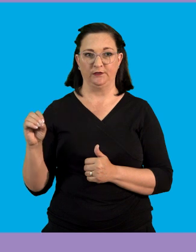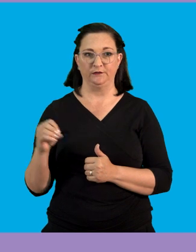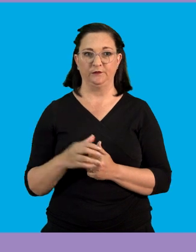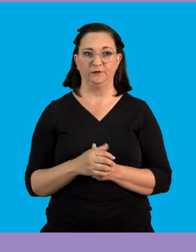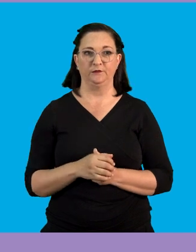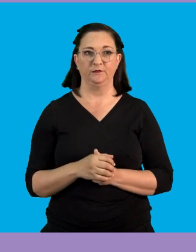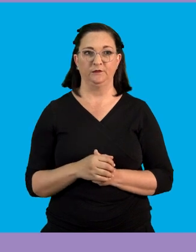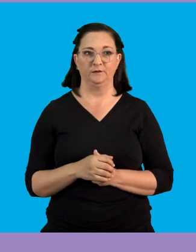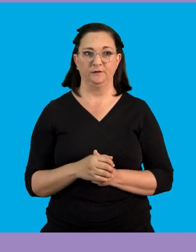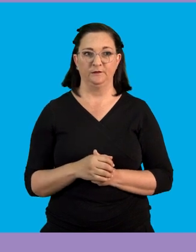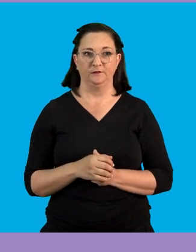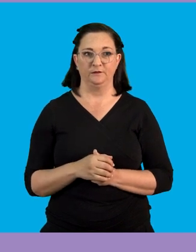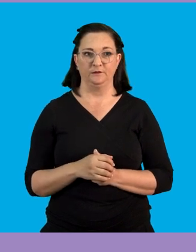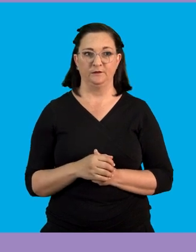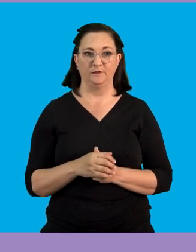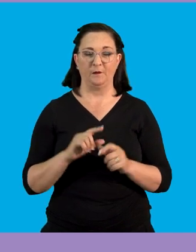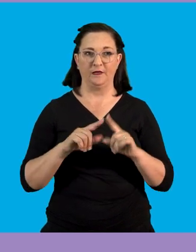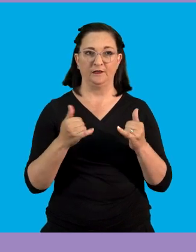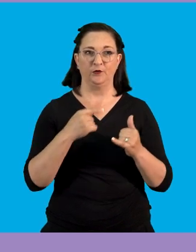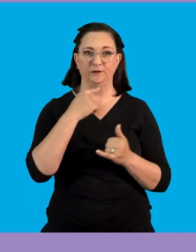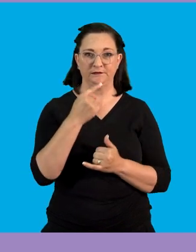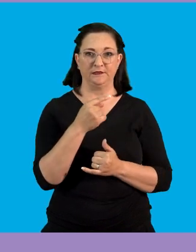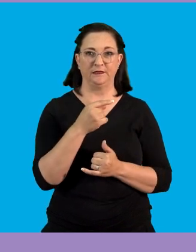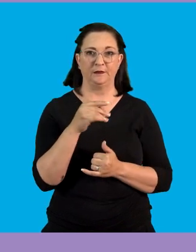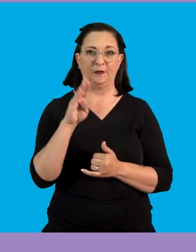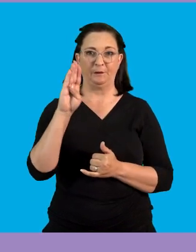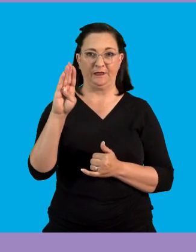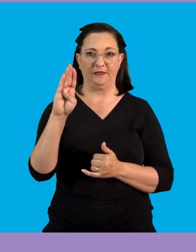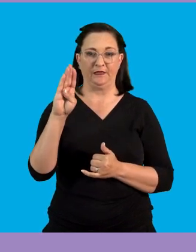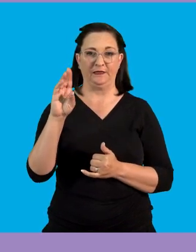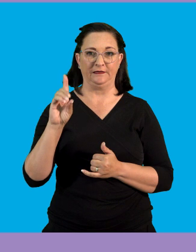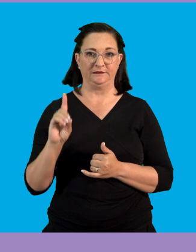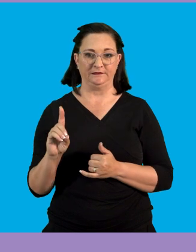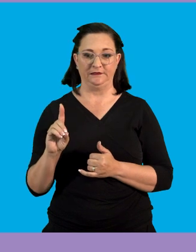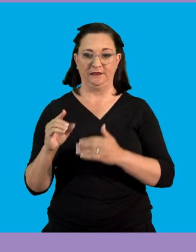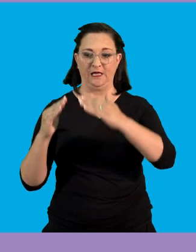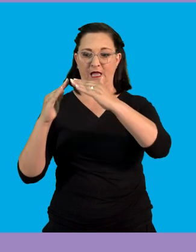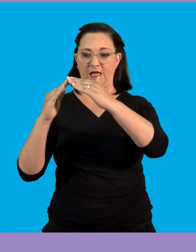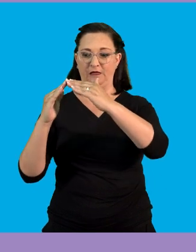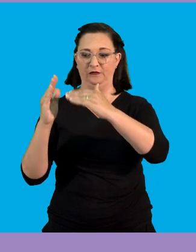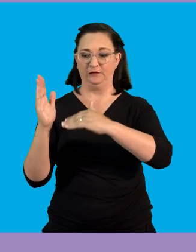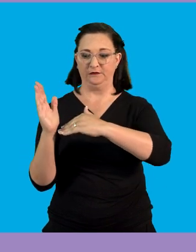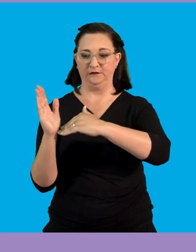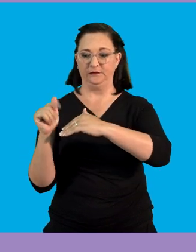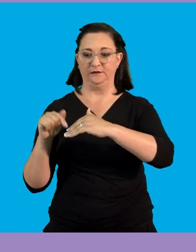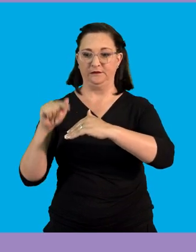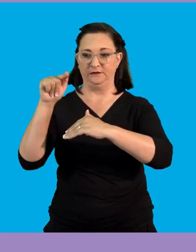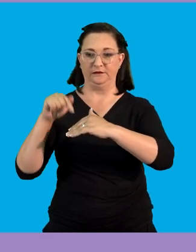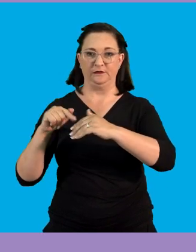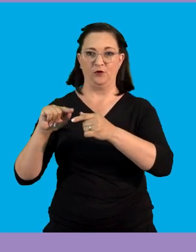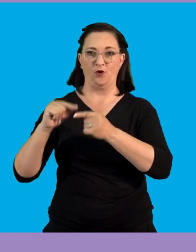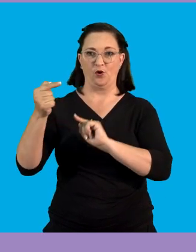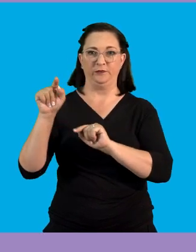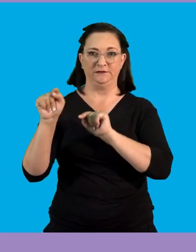we know that according to what we were told, angle B equals to angle D. Therefore, angle